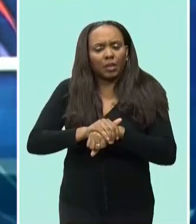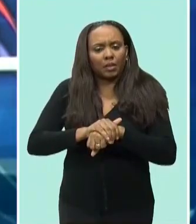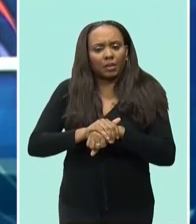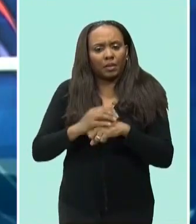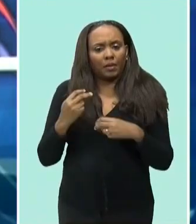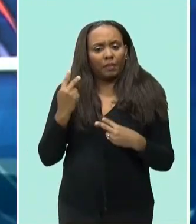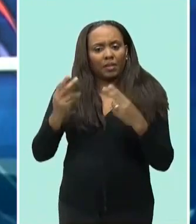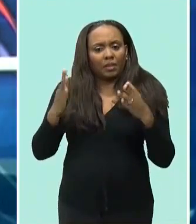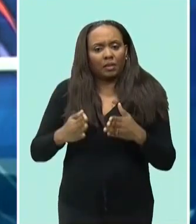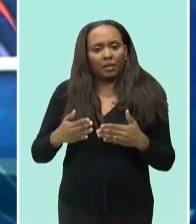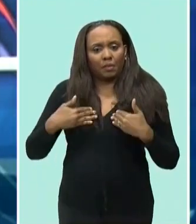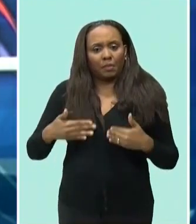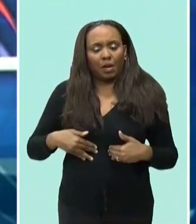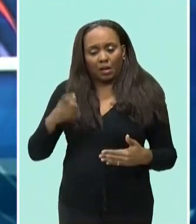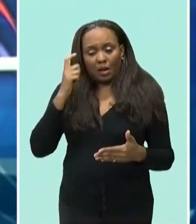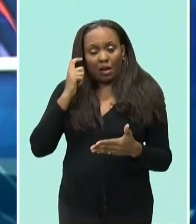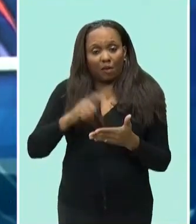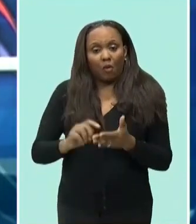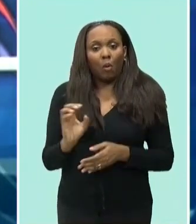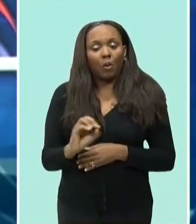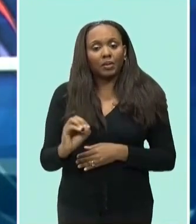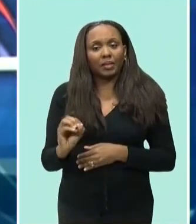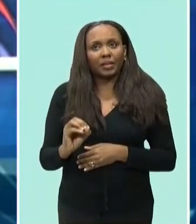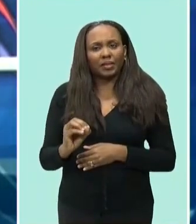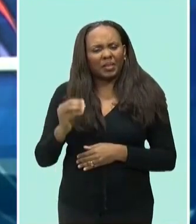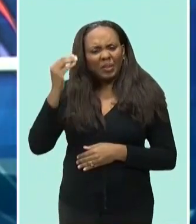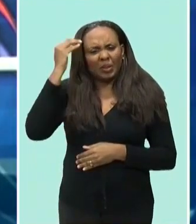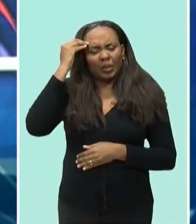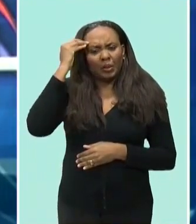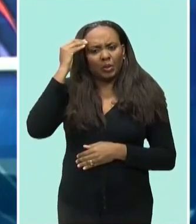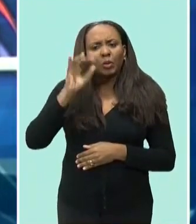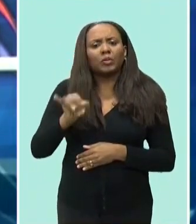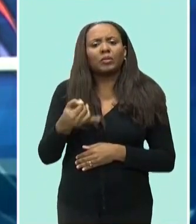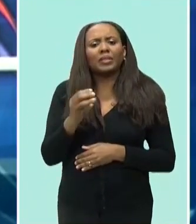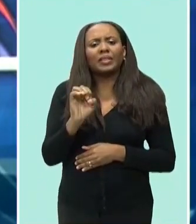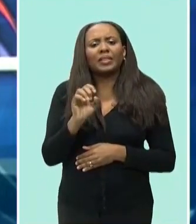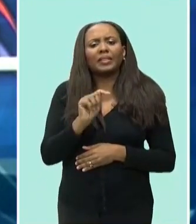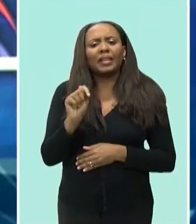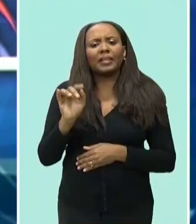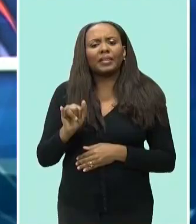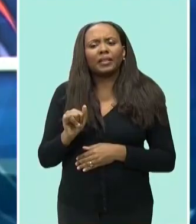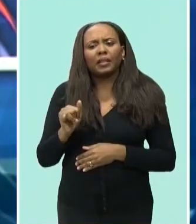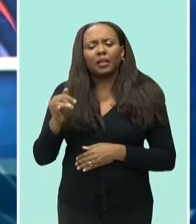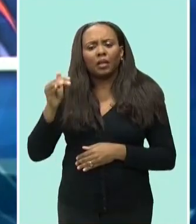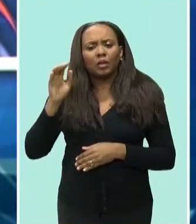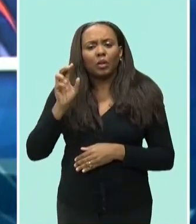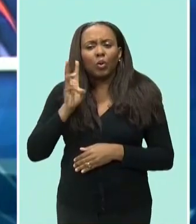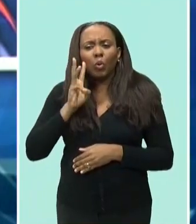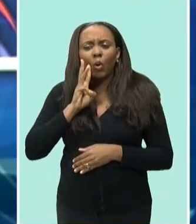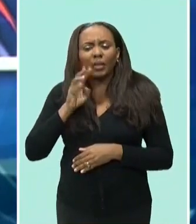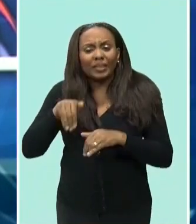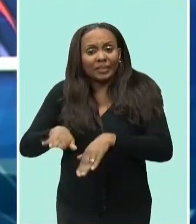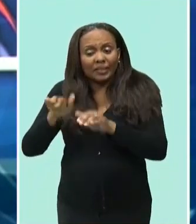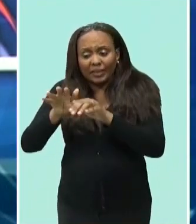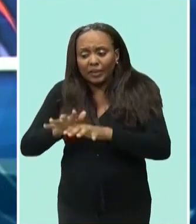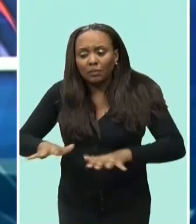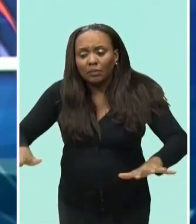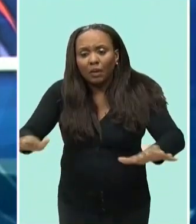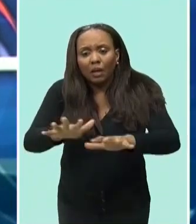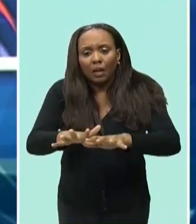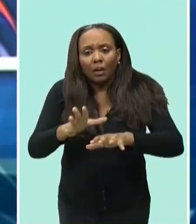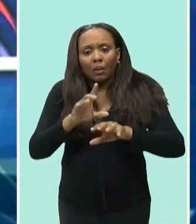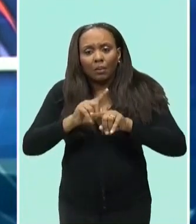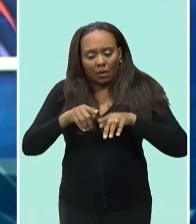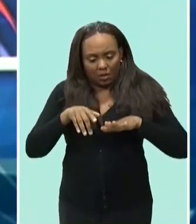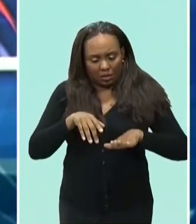of the jetty in Oistins in Christchurch. Lawmen say it has been identified as that of 23-year-old Benjamin Burgess. Police